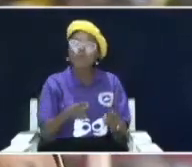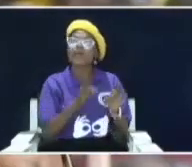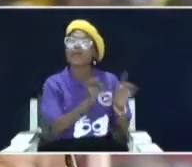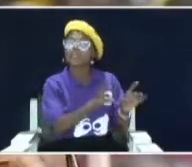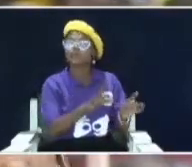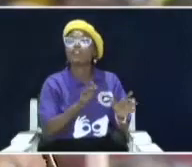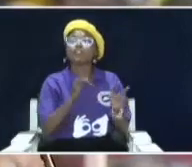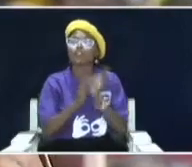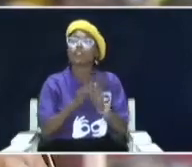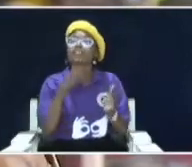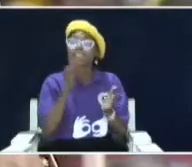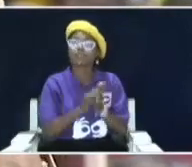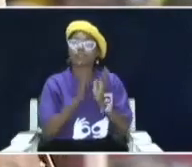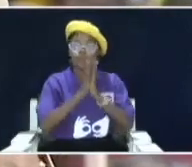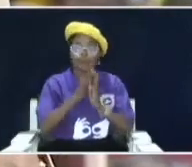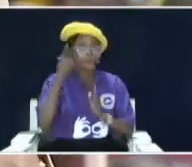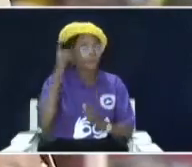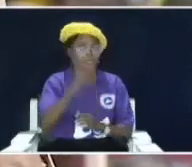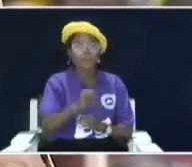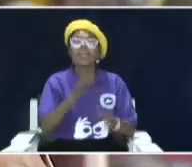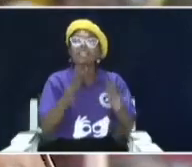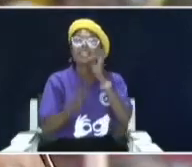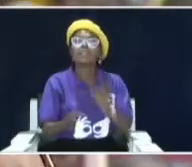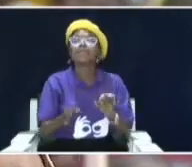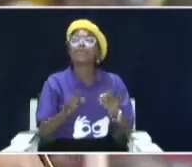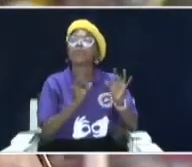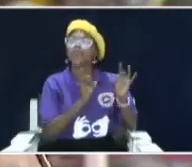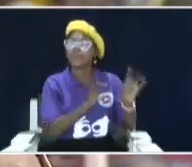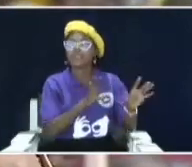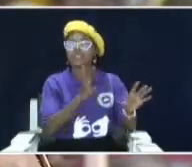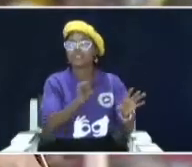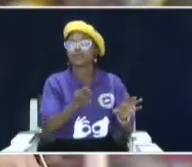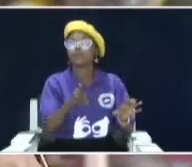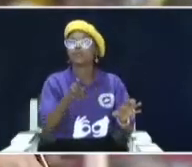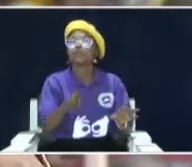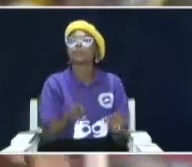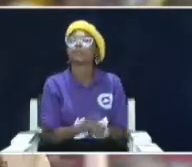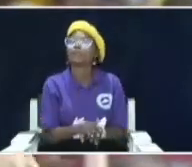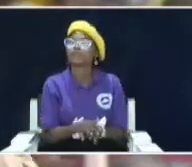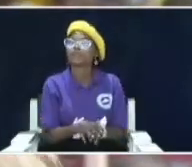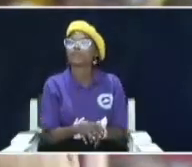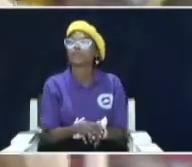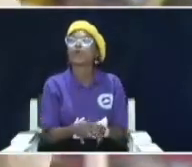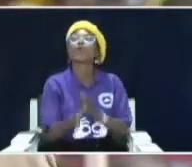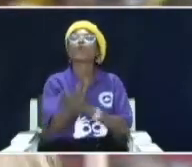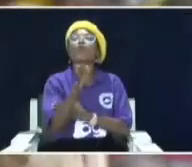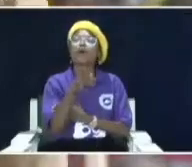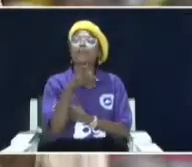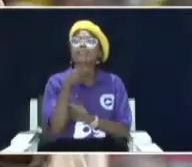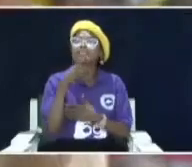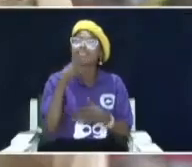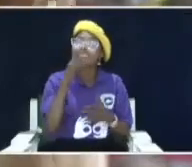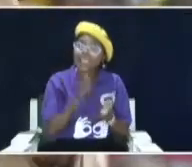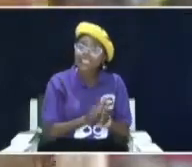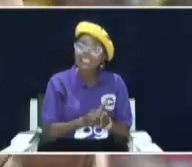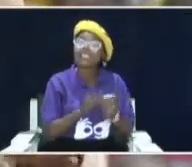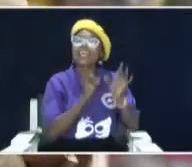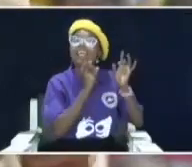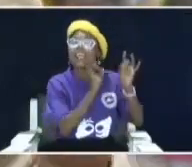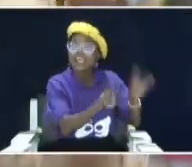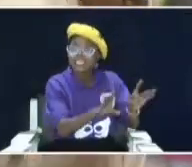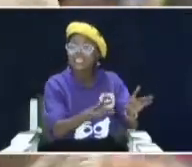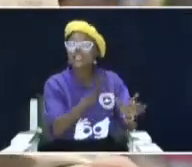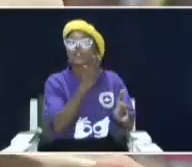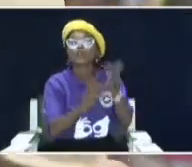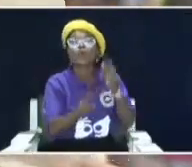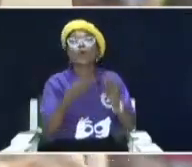Why? Because if you hate them, you don't need to. God said, if they hate someone who is in